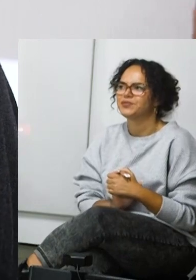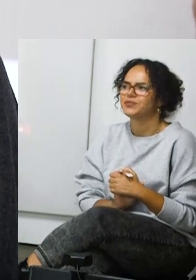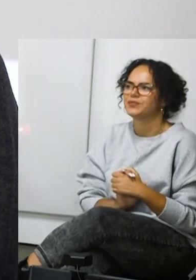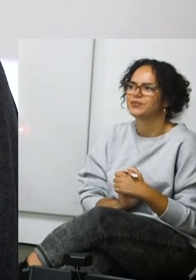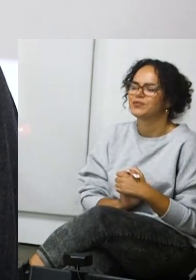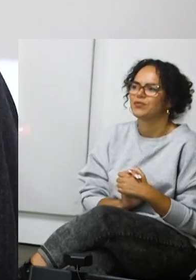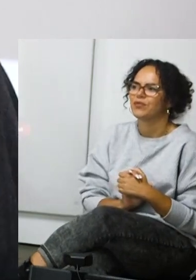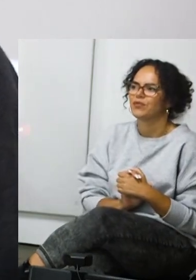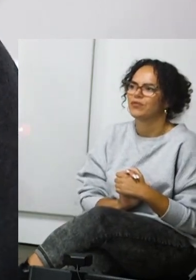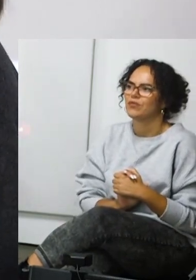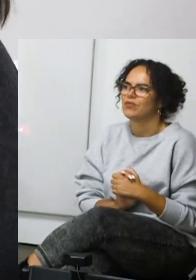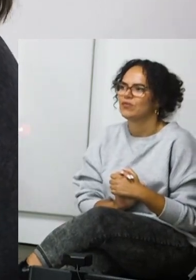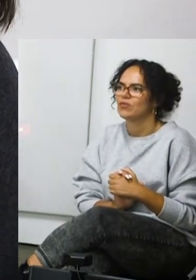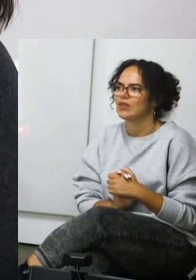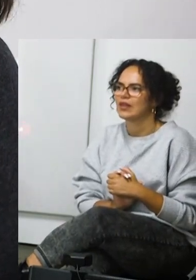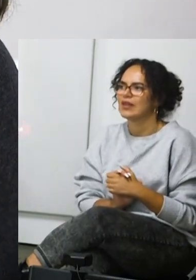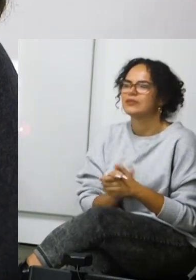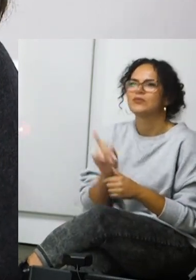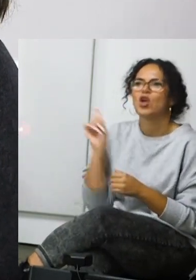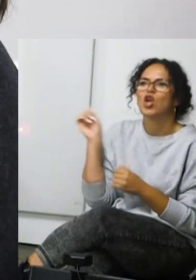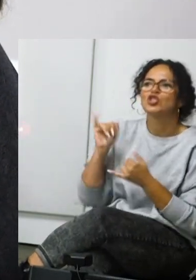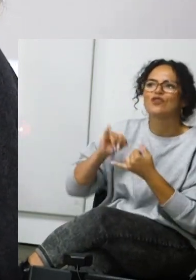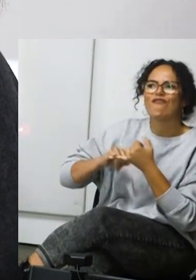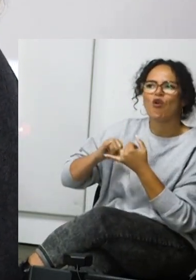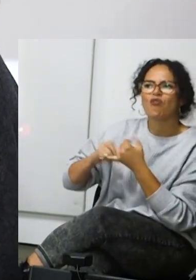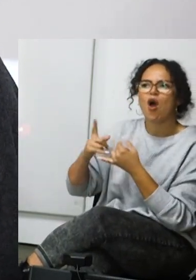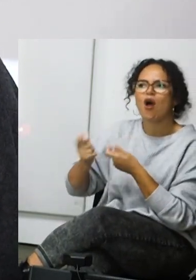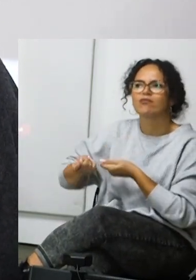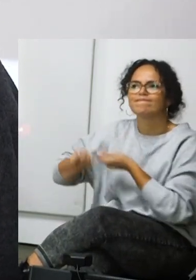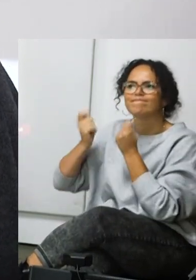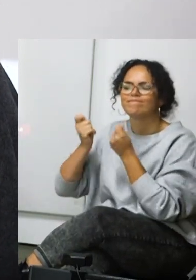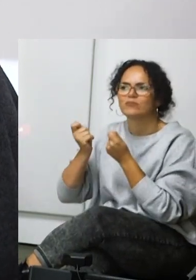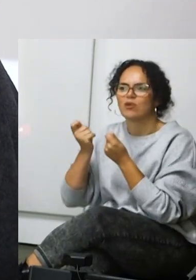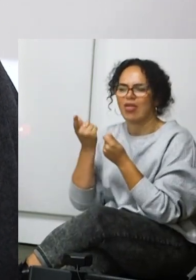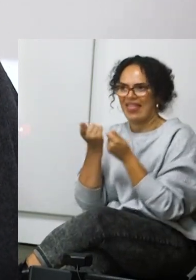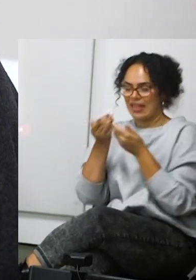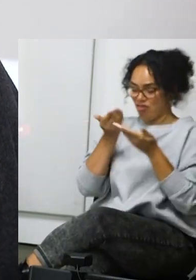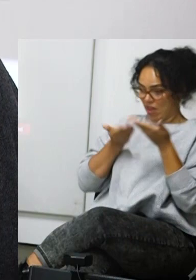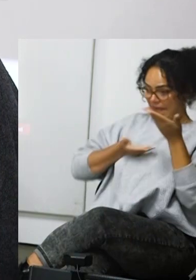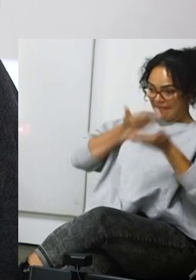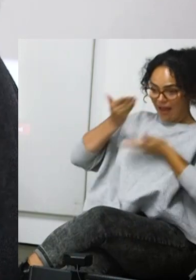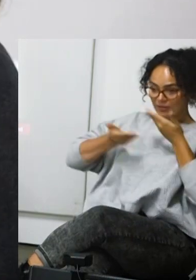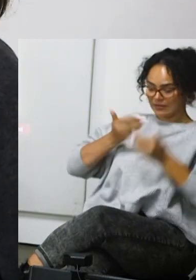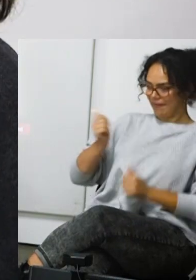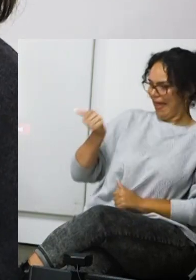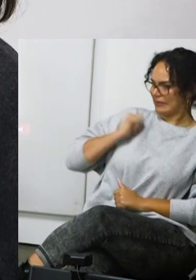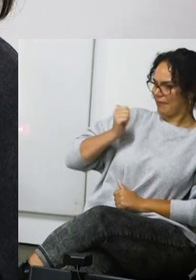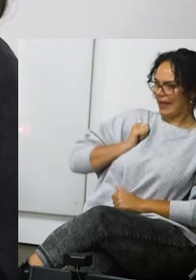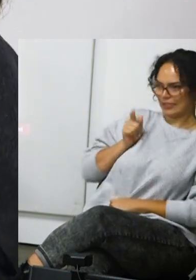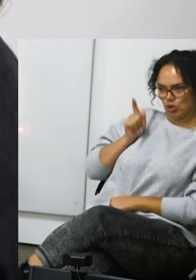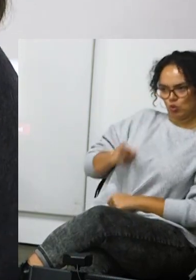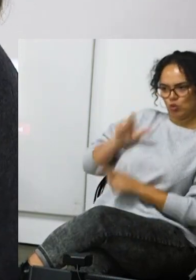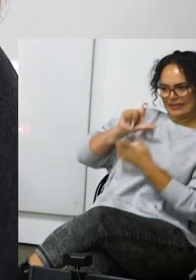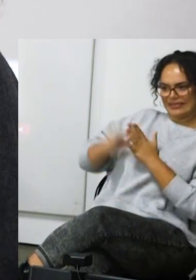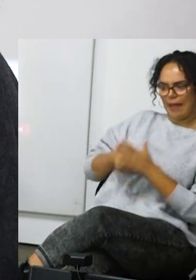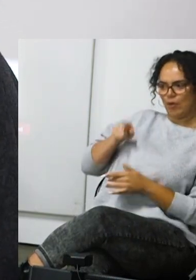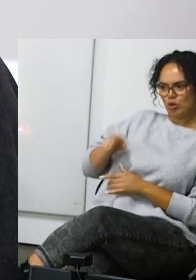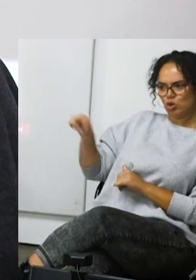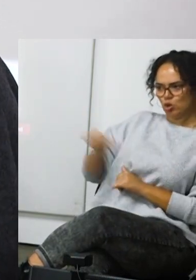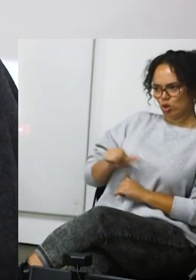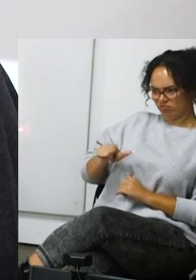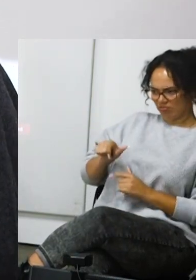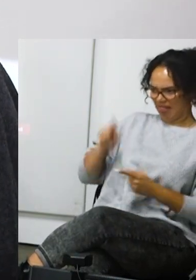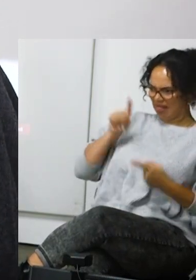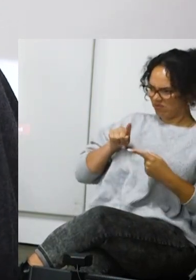part of what Zipporah was actually saying about the narratives that are expected from you as a disabled practitioner to kind of perform when you